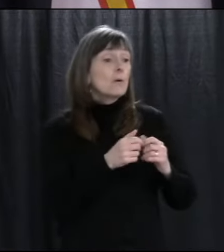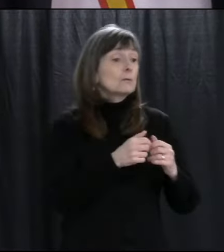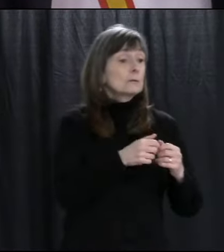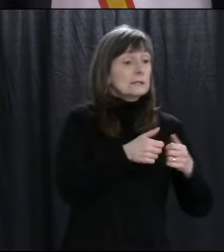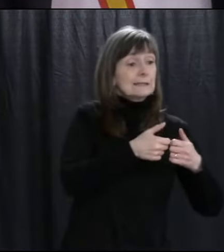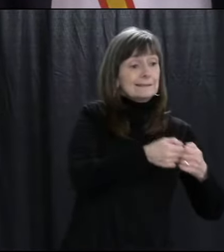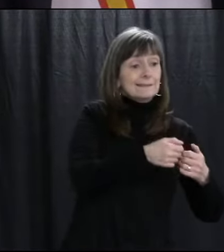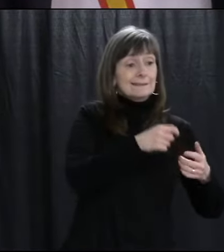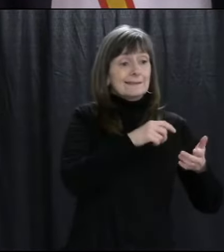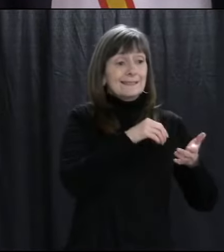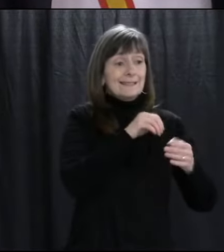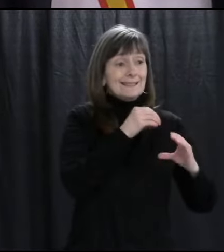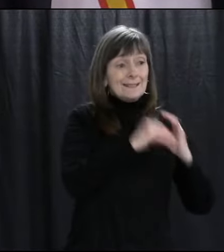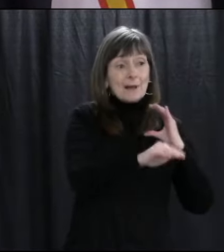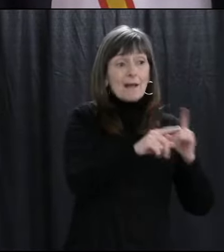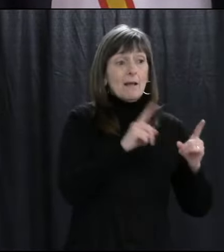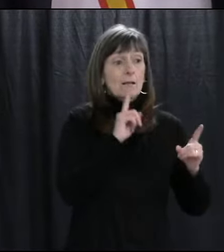way.